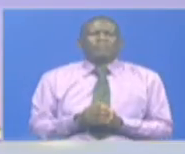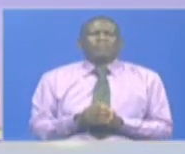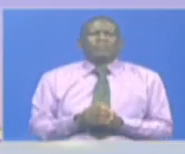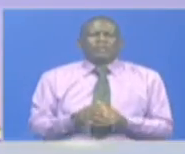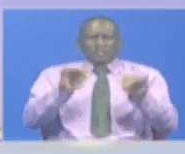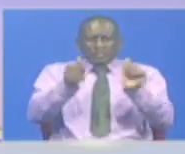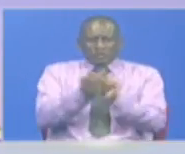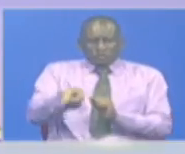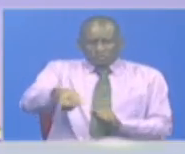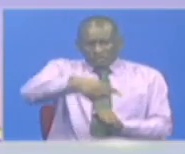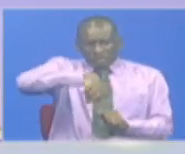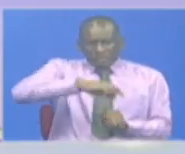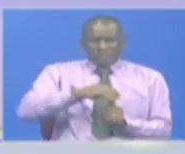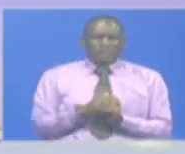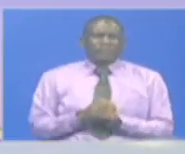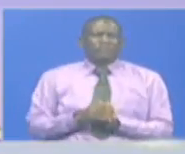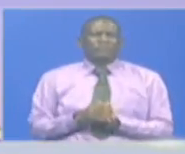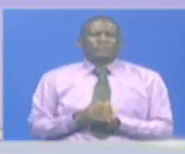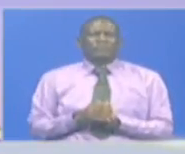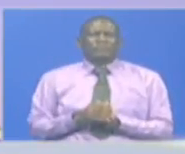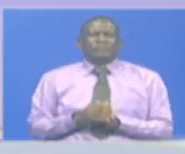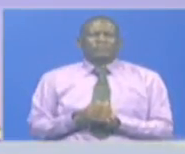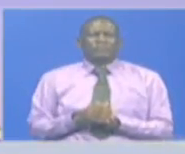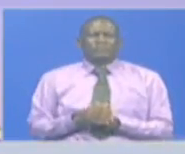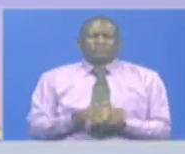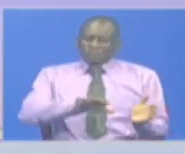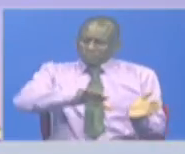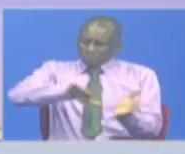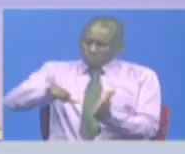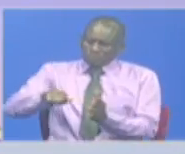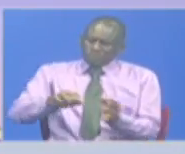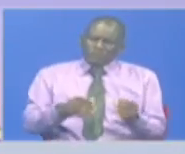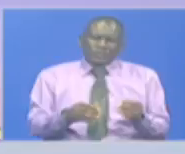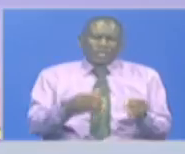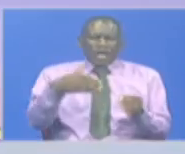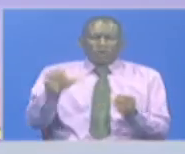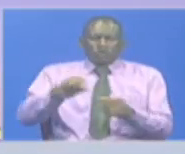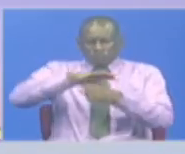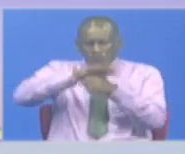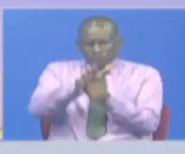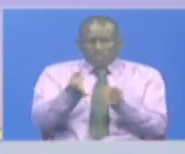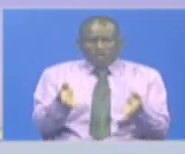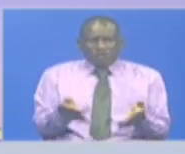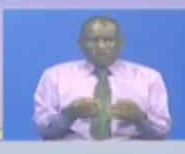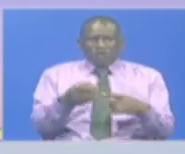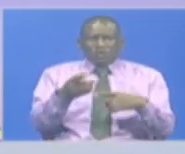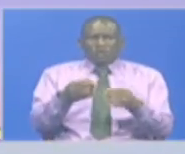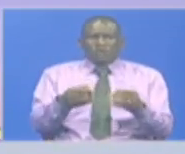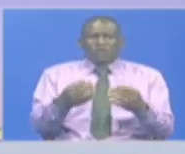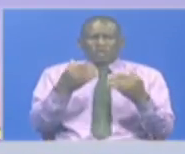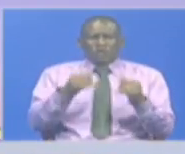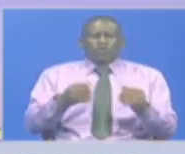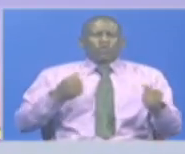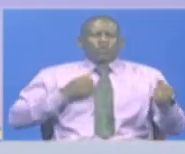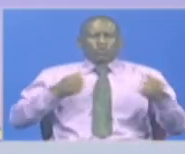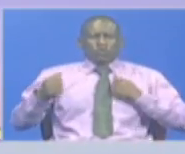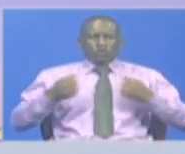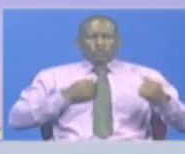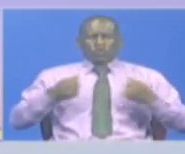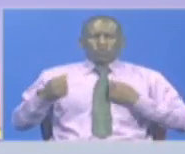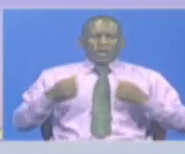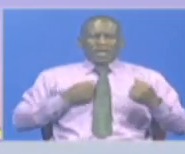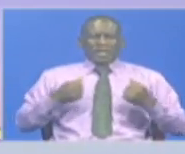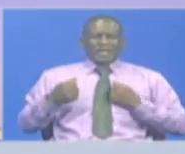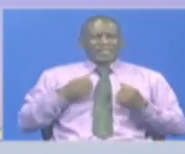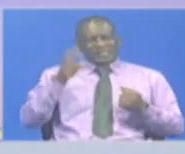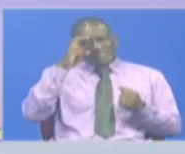tuned to get the insight. All right, away from COVID-19 for a moment, and Rwandan genocide